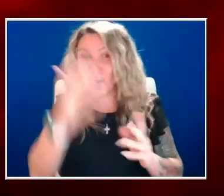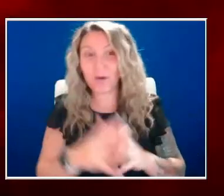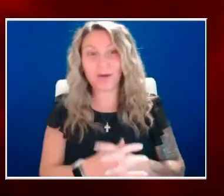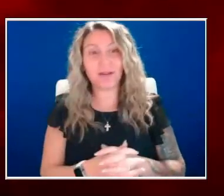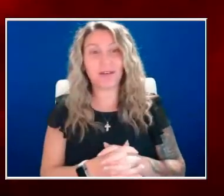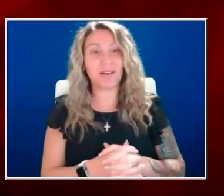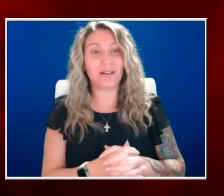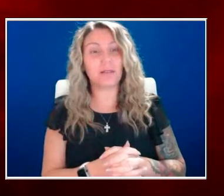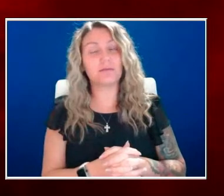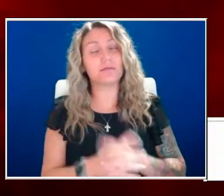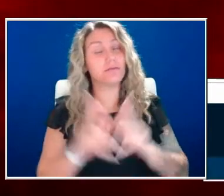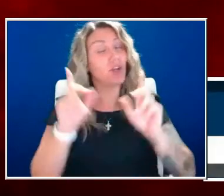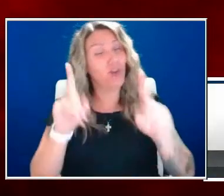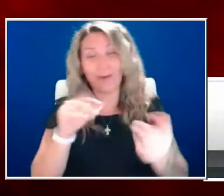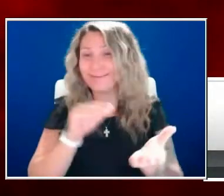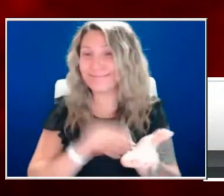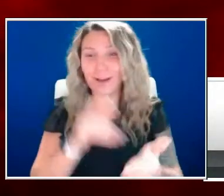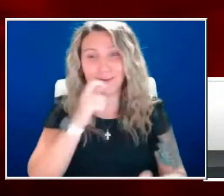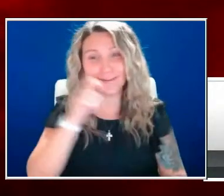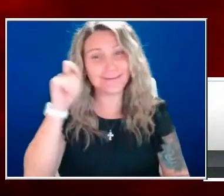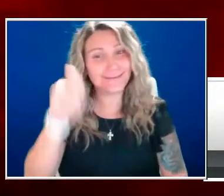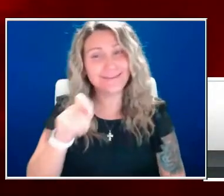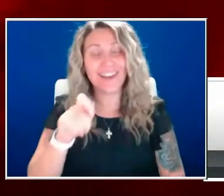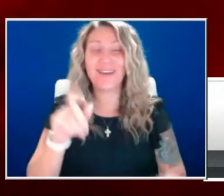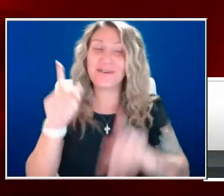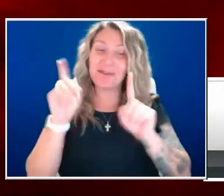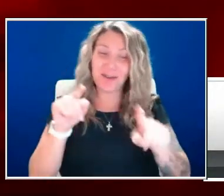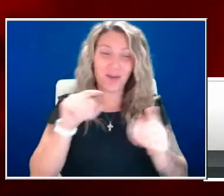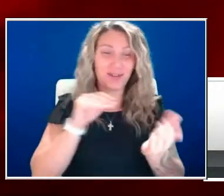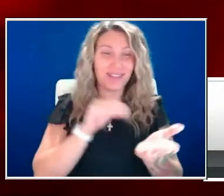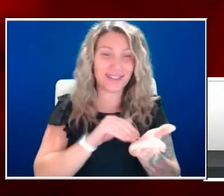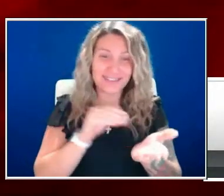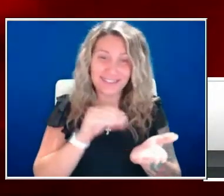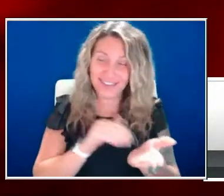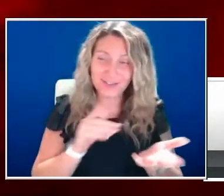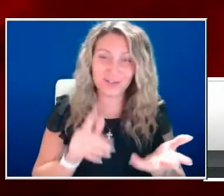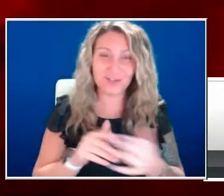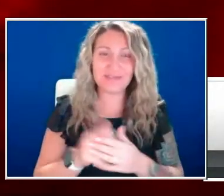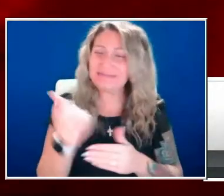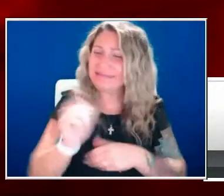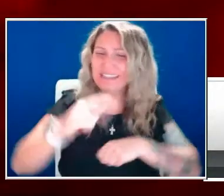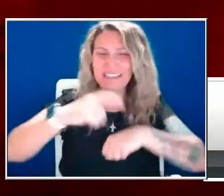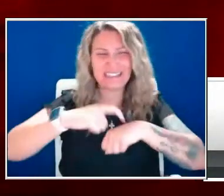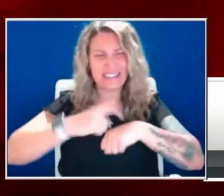Go to the doctor. Go to the doctor anytime you feel weird.